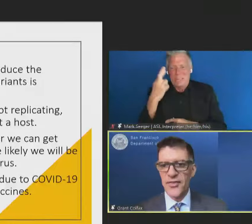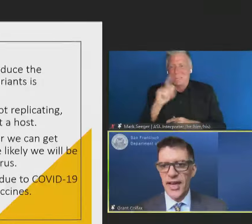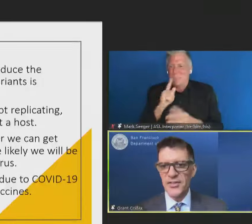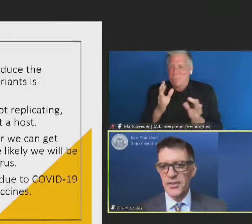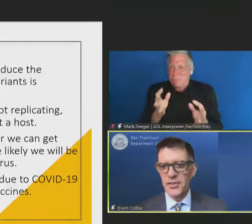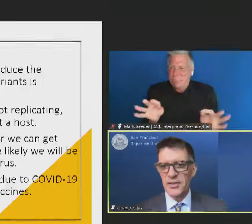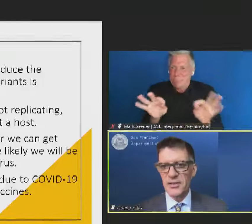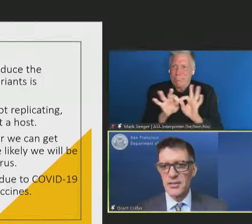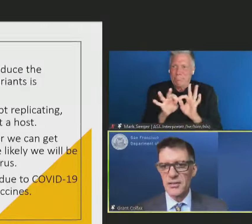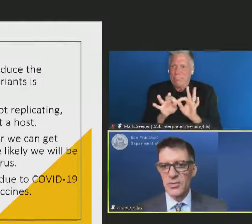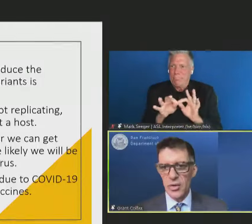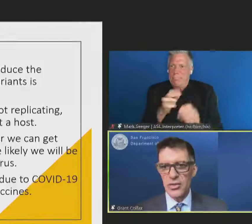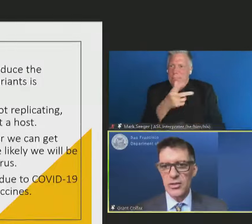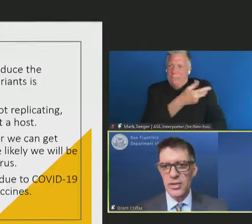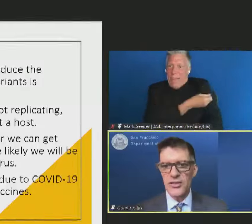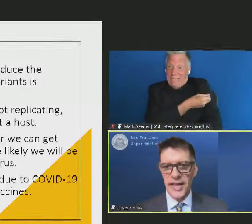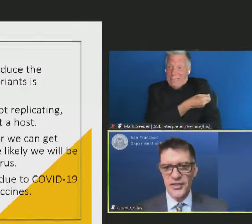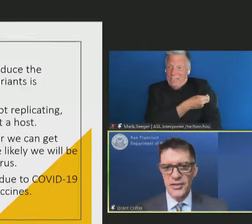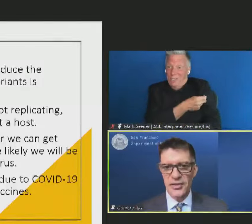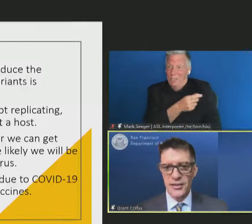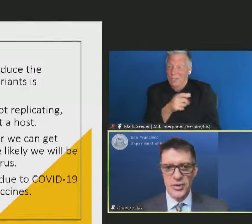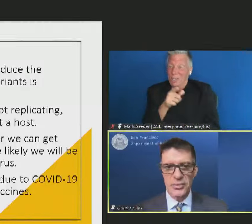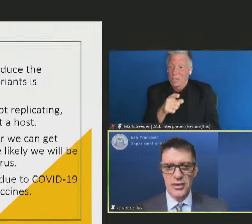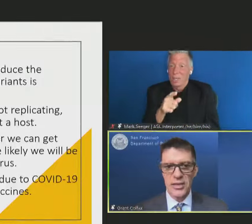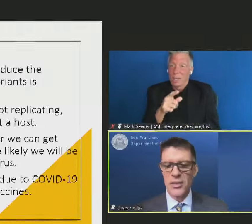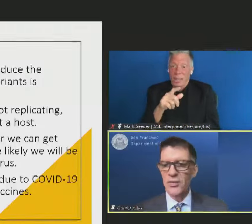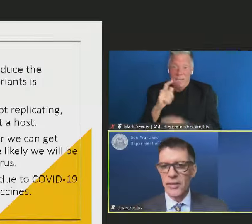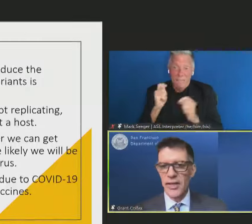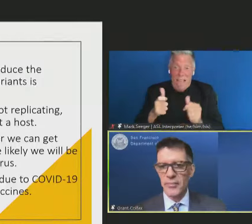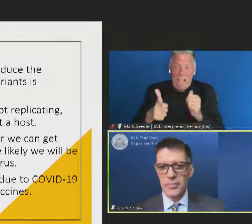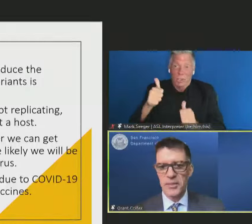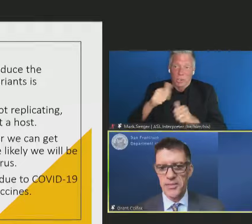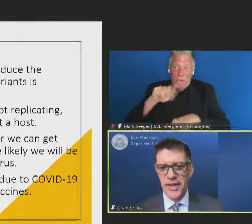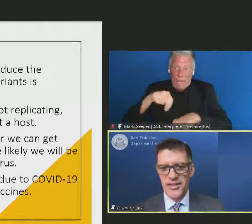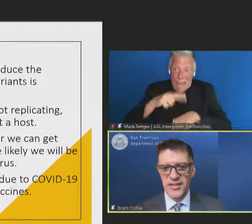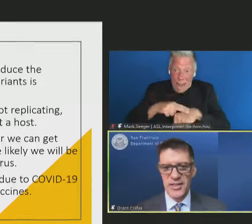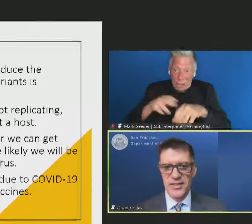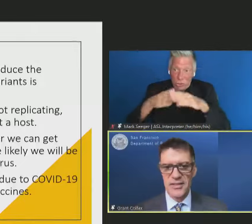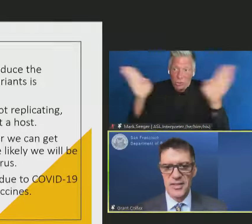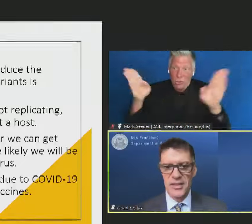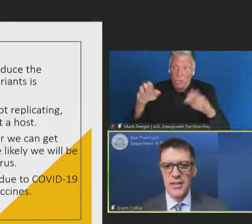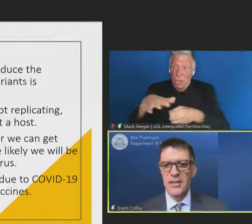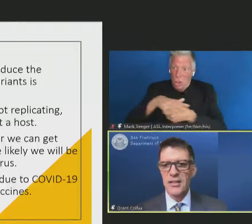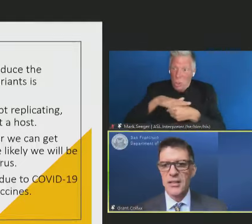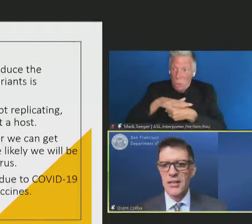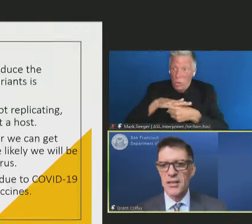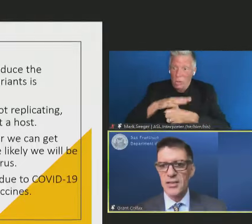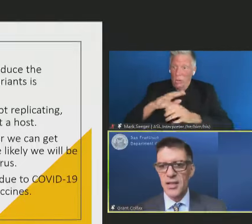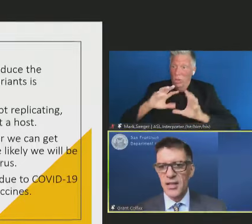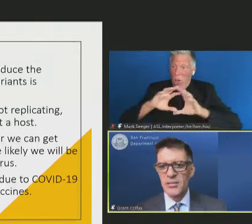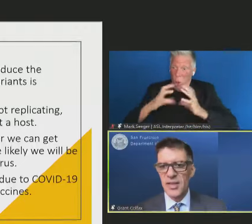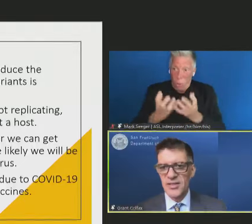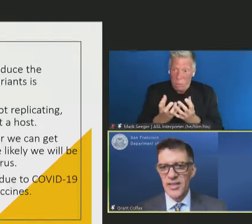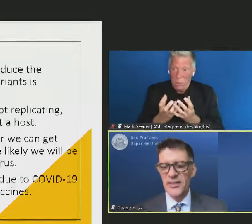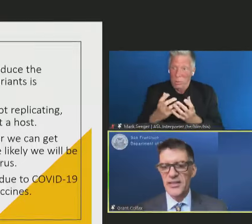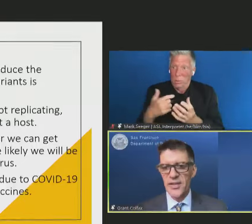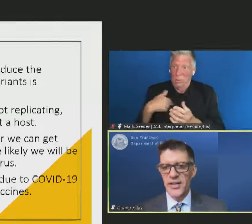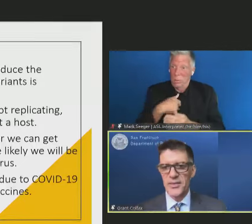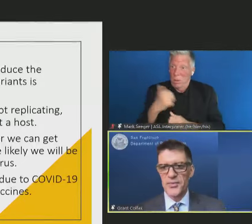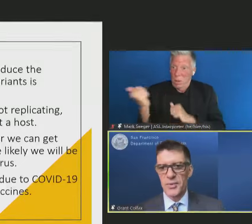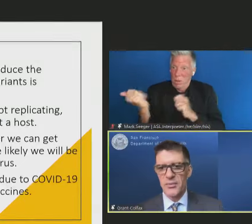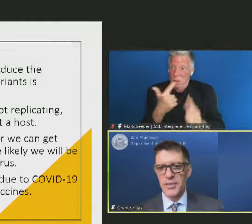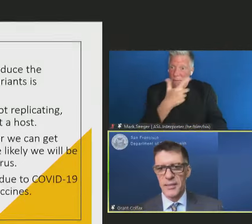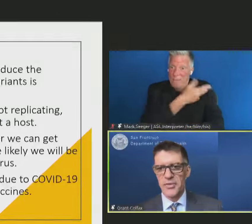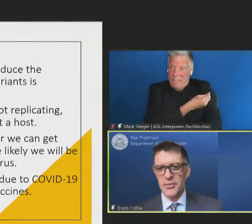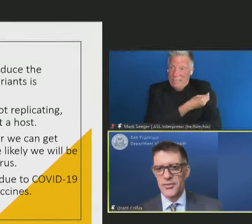The faster locally, nationally, and globally we get more people vaccinated, the less likely the